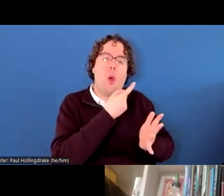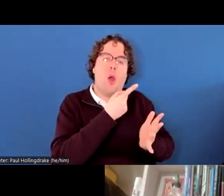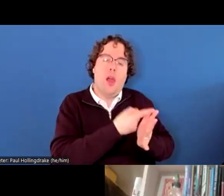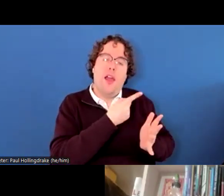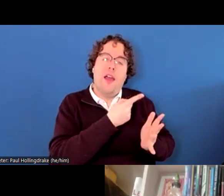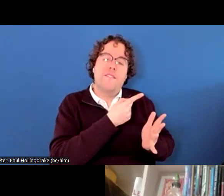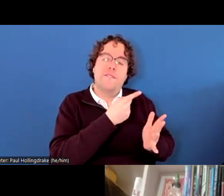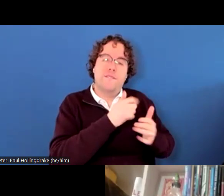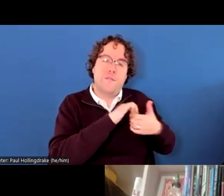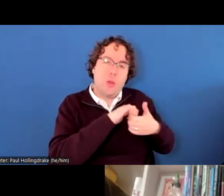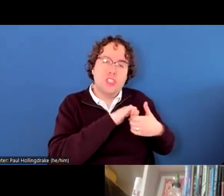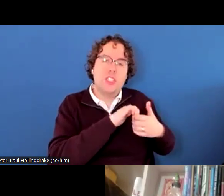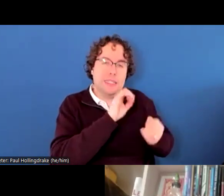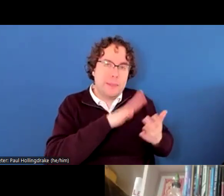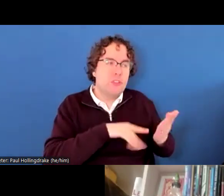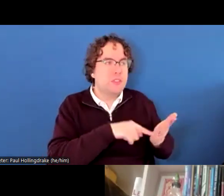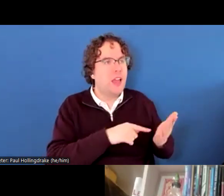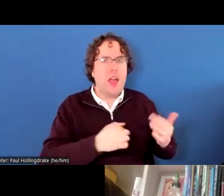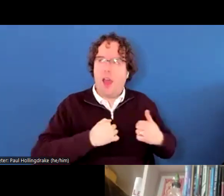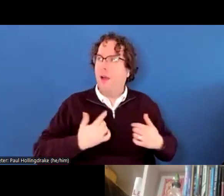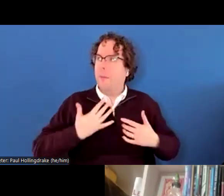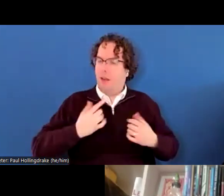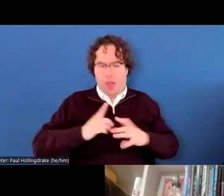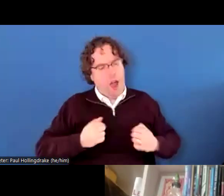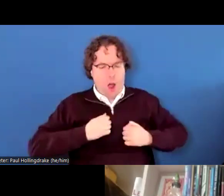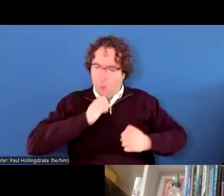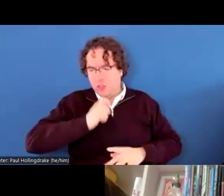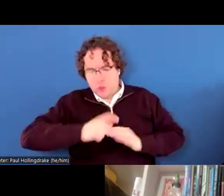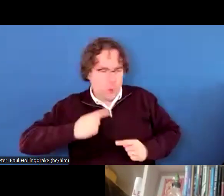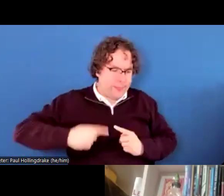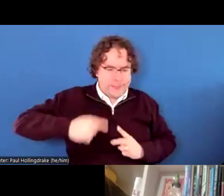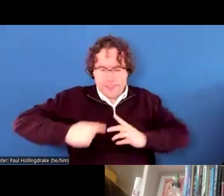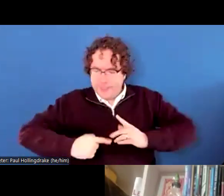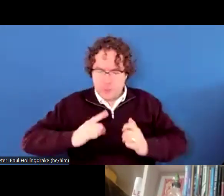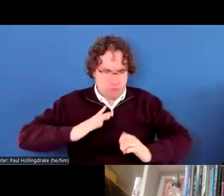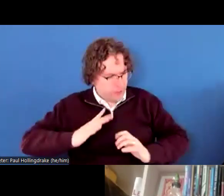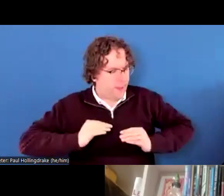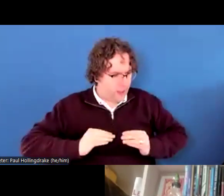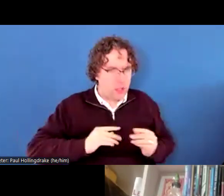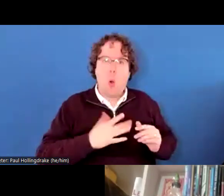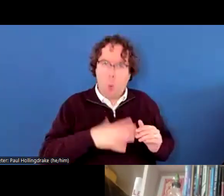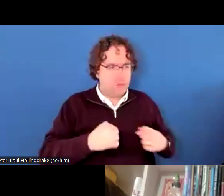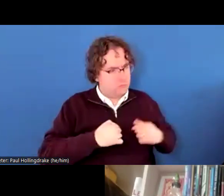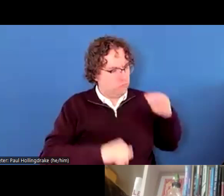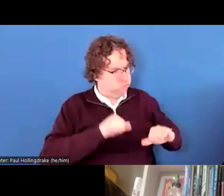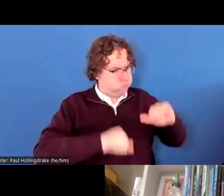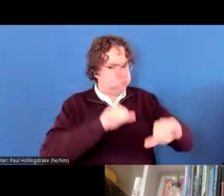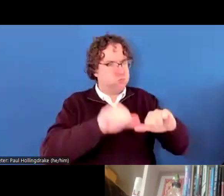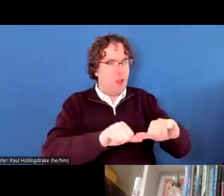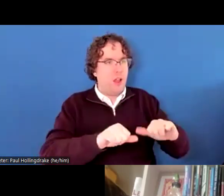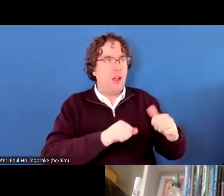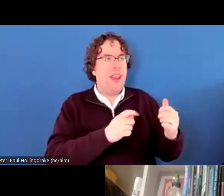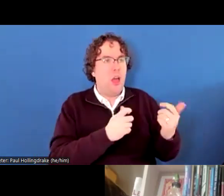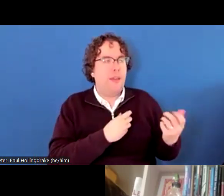who was like very like, this is what I'm gonna do, and tried to kind of keep it linear, and giving over